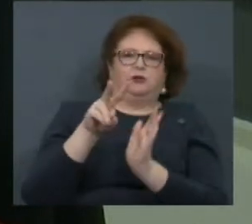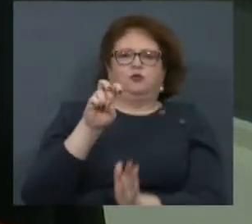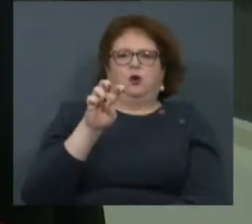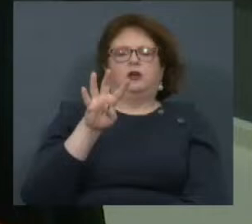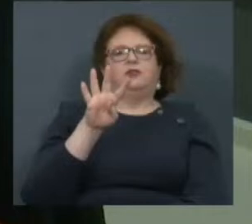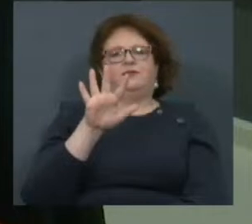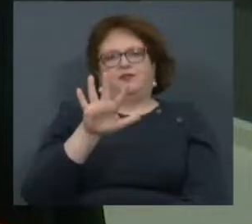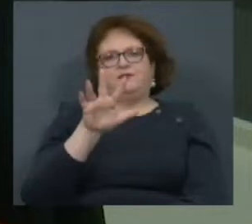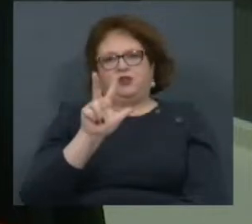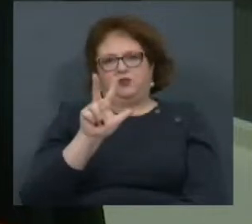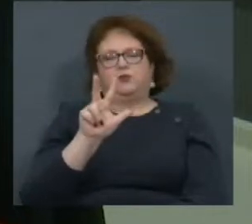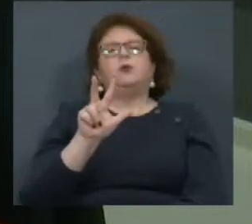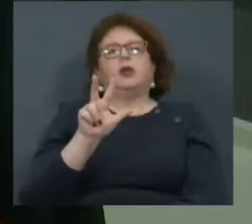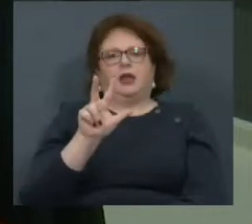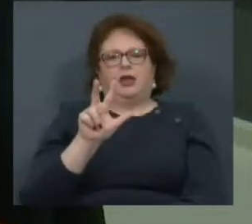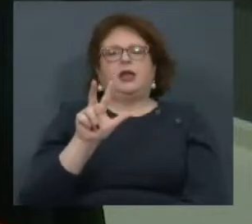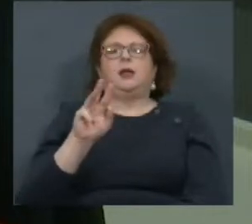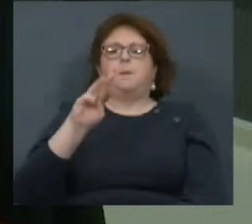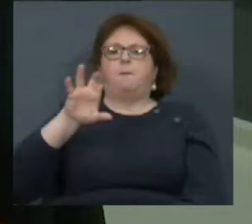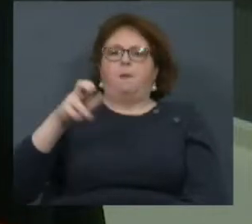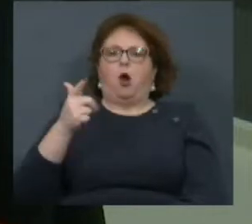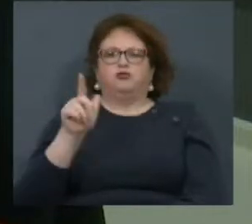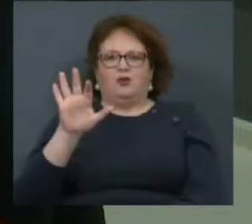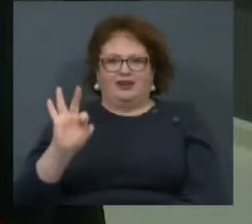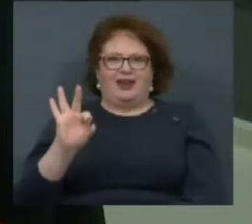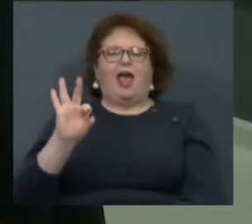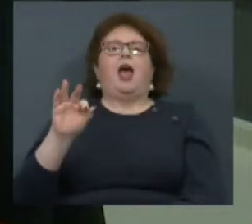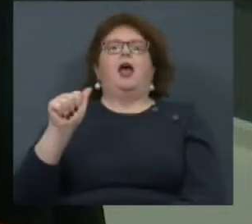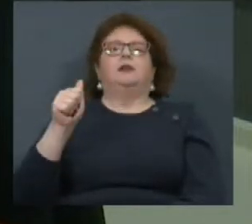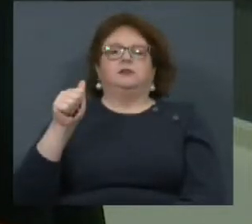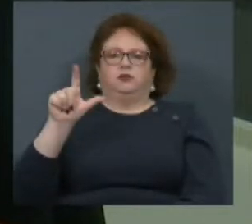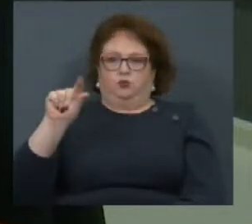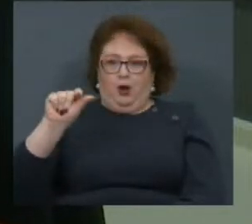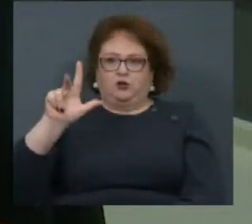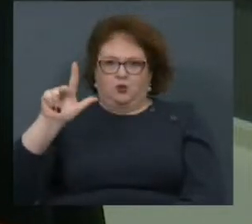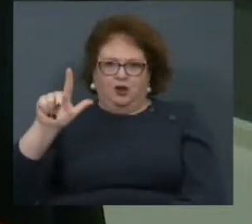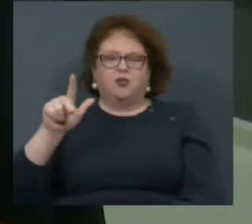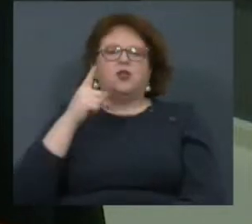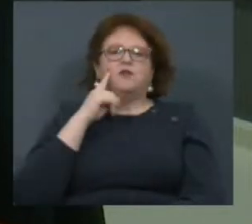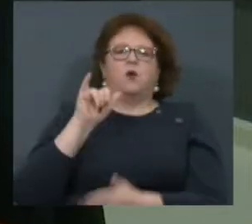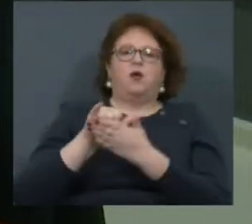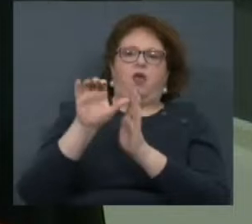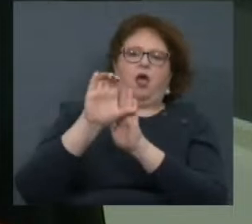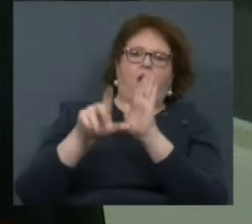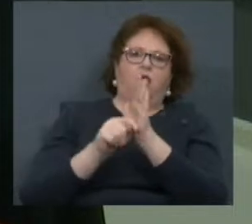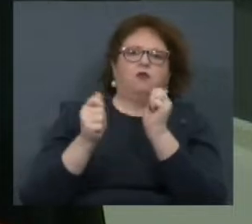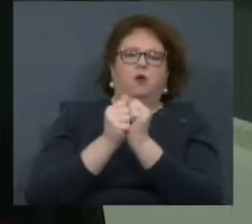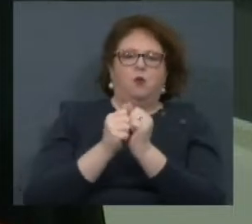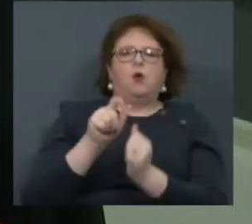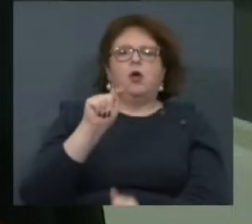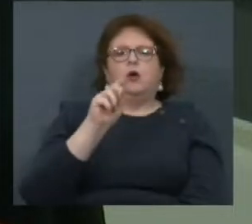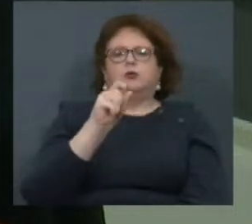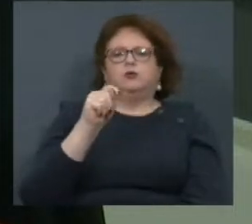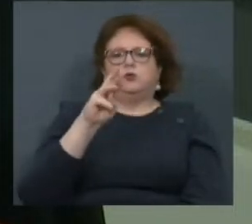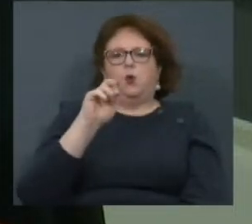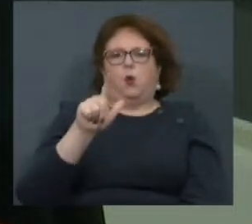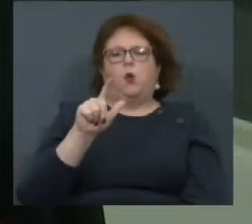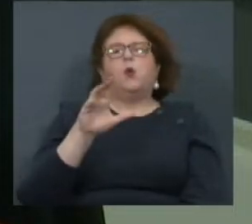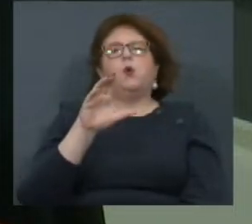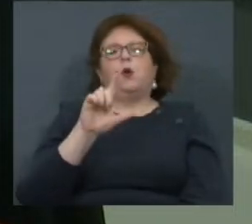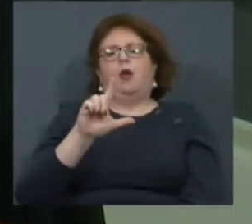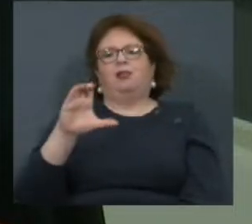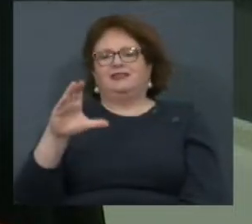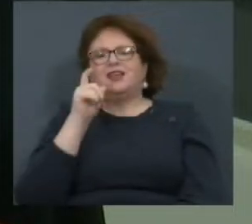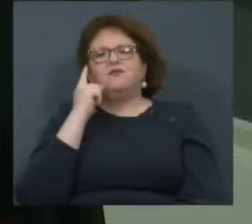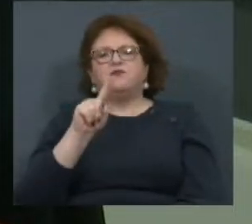March 19th, 2023, to authorize the city manager to modify the contract with Toter LLC to increase the number of garbage cart containers for